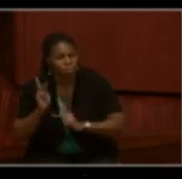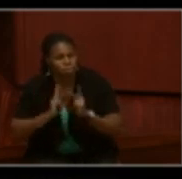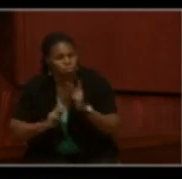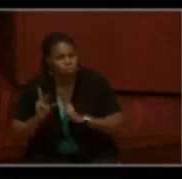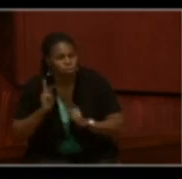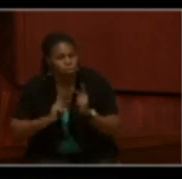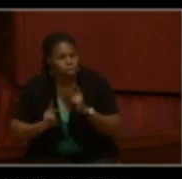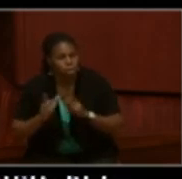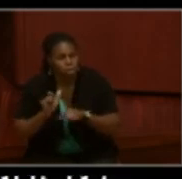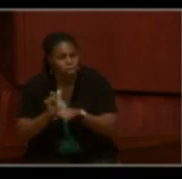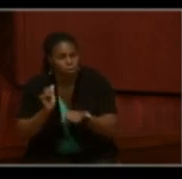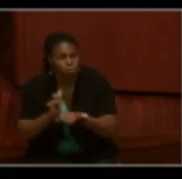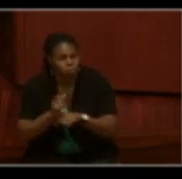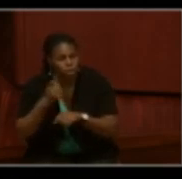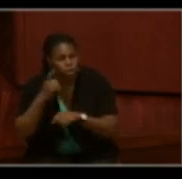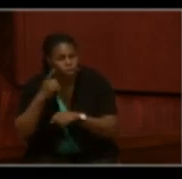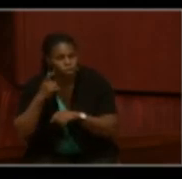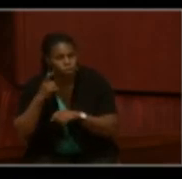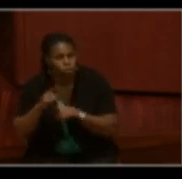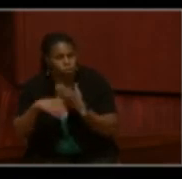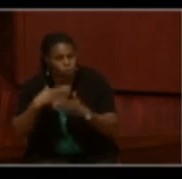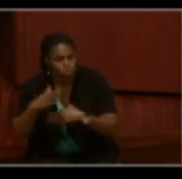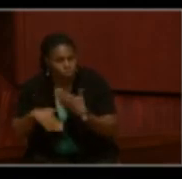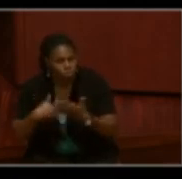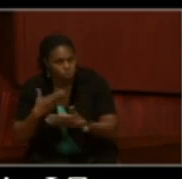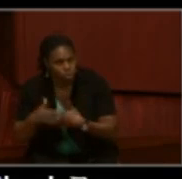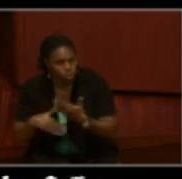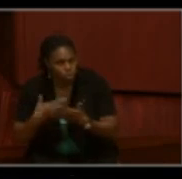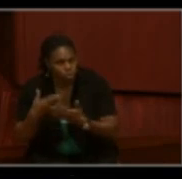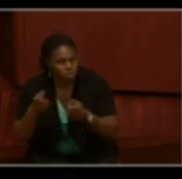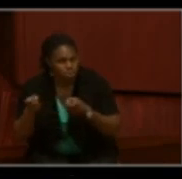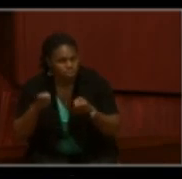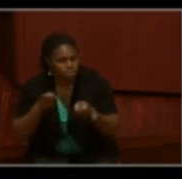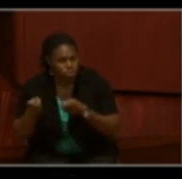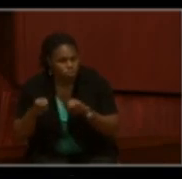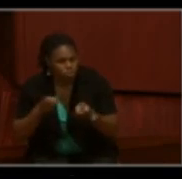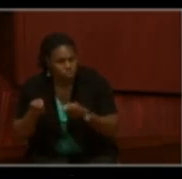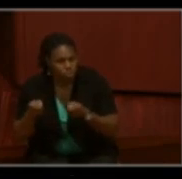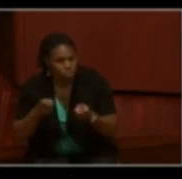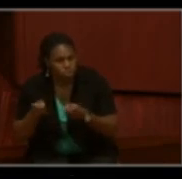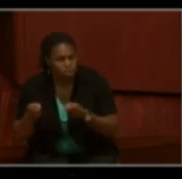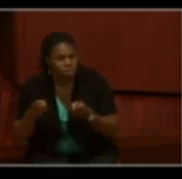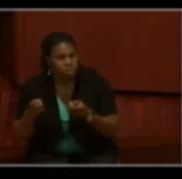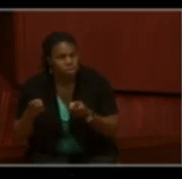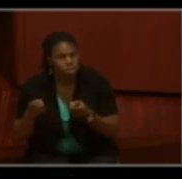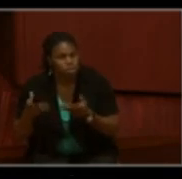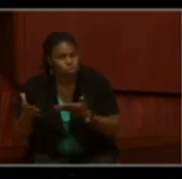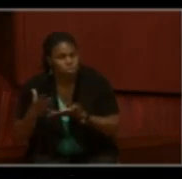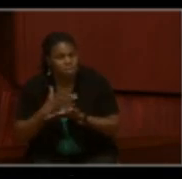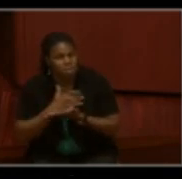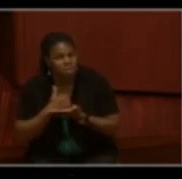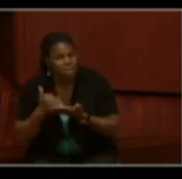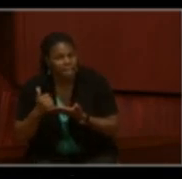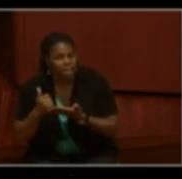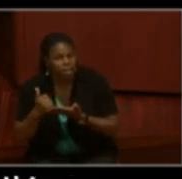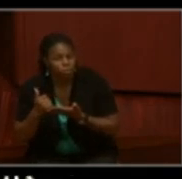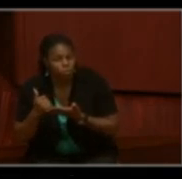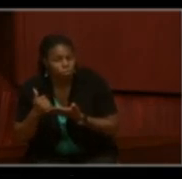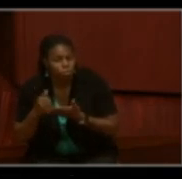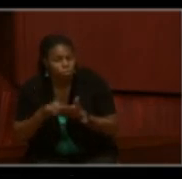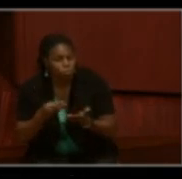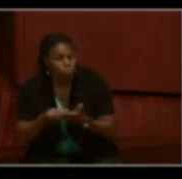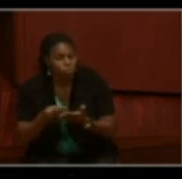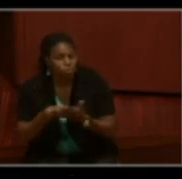who worked for the Works Progress Administration as to gain relief from the government, and